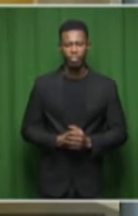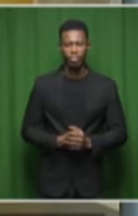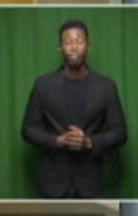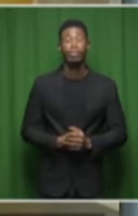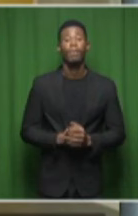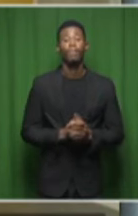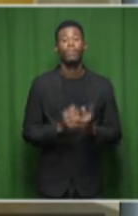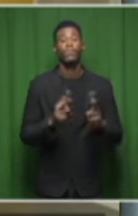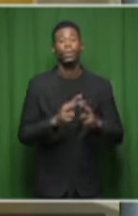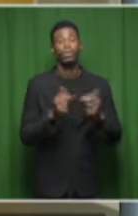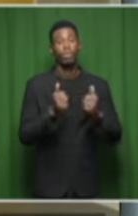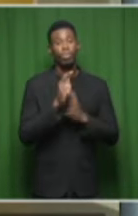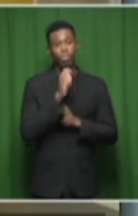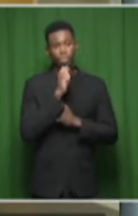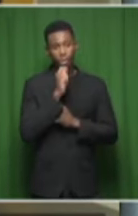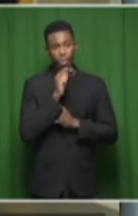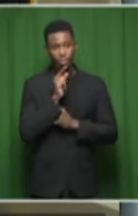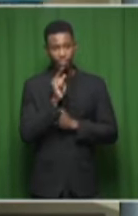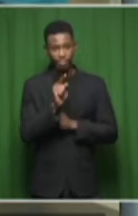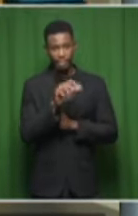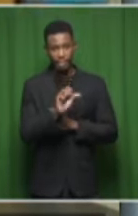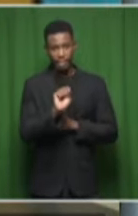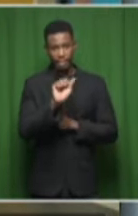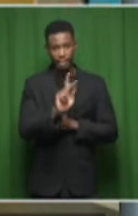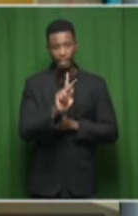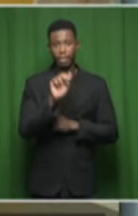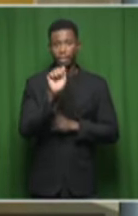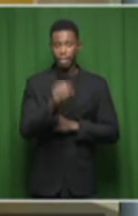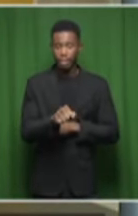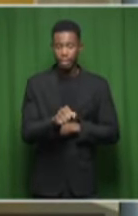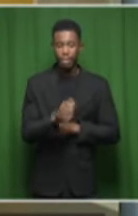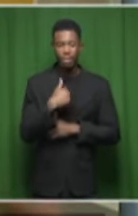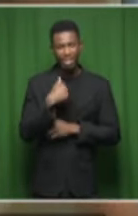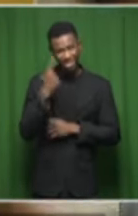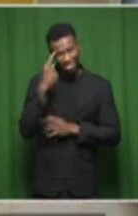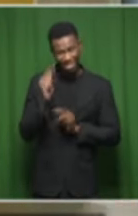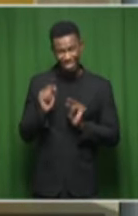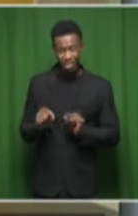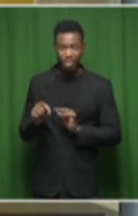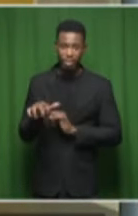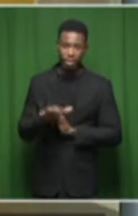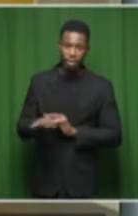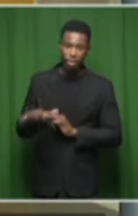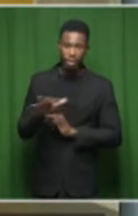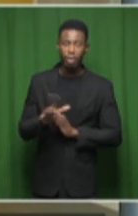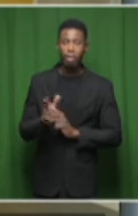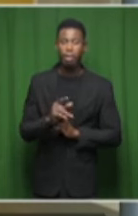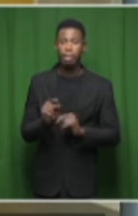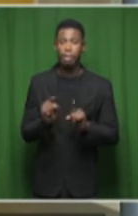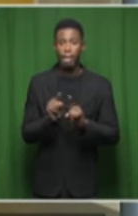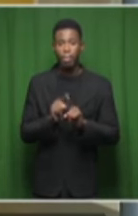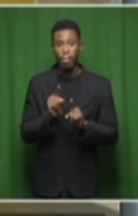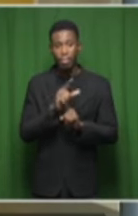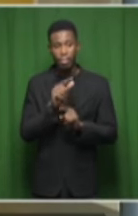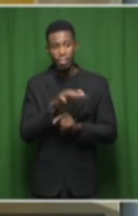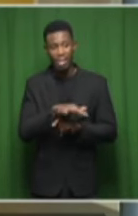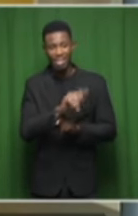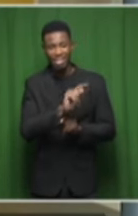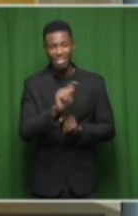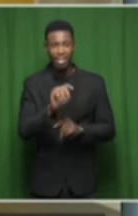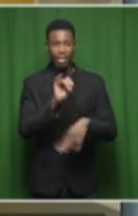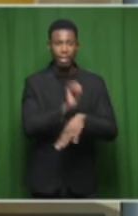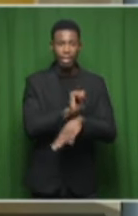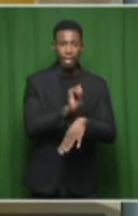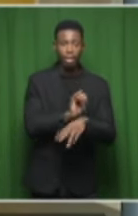Very good morning to you, Sakina, and you know, rightfully so. I think in this particular area, like the places that you mentioned,